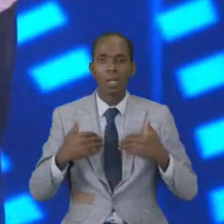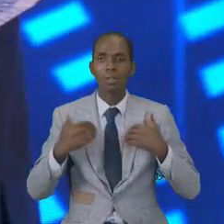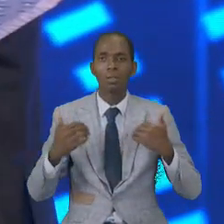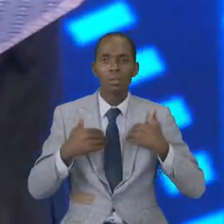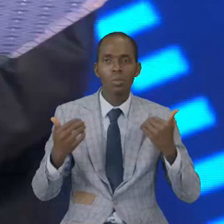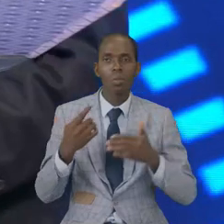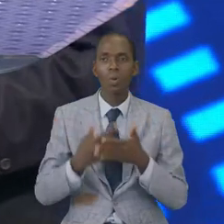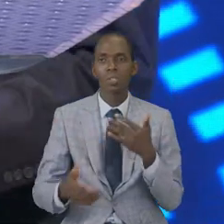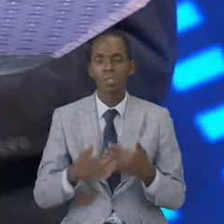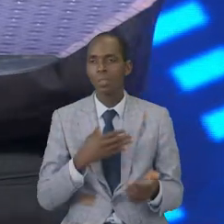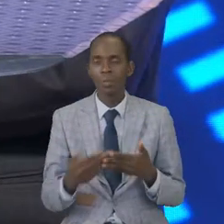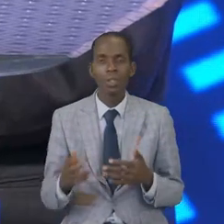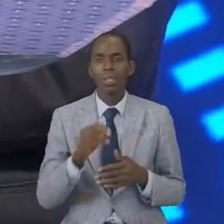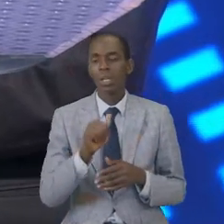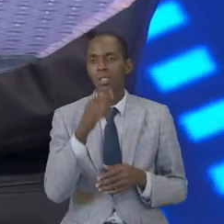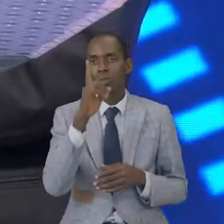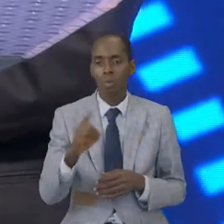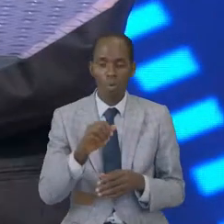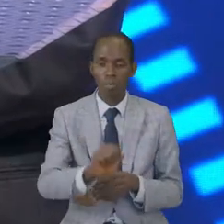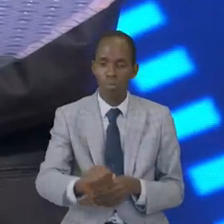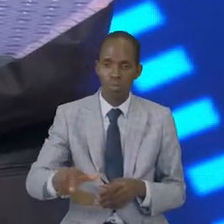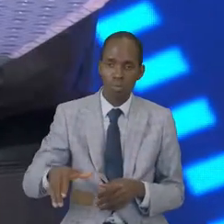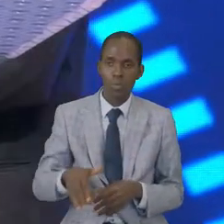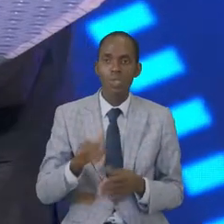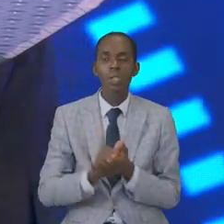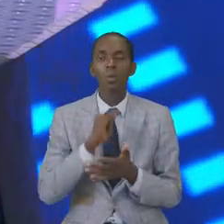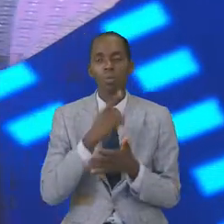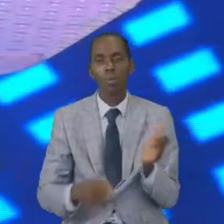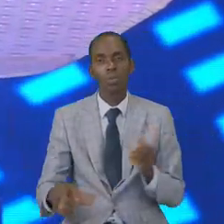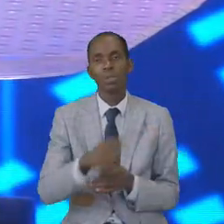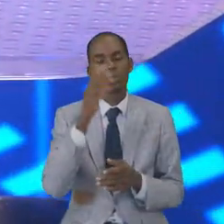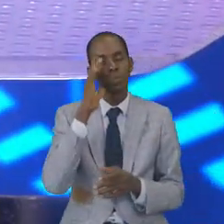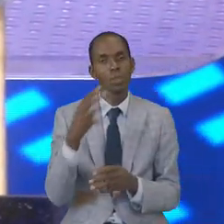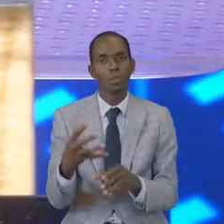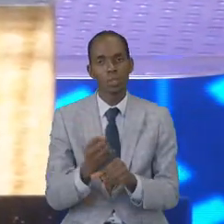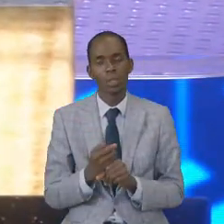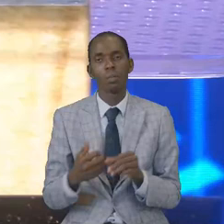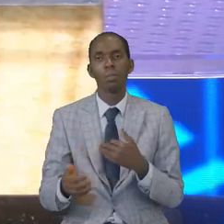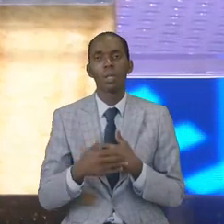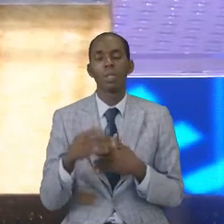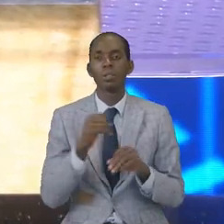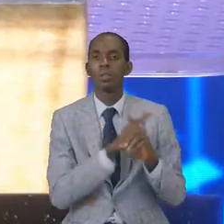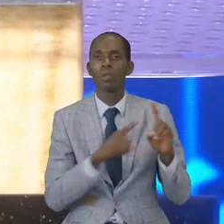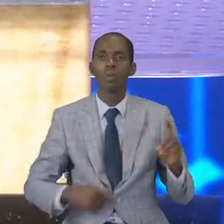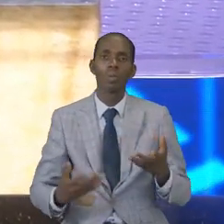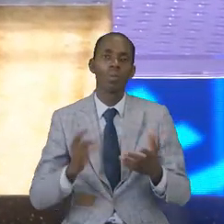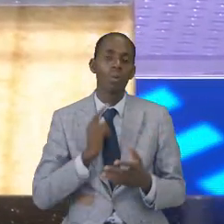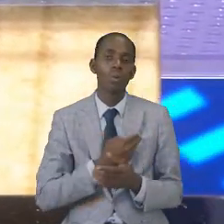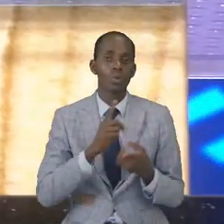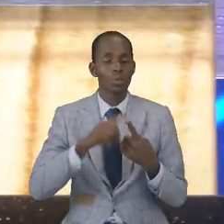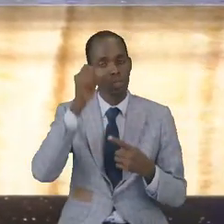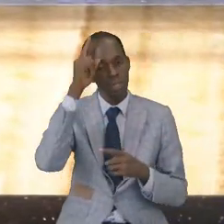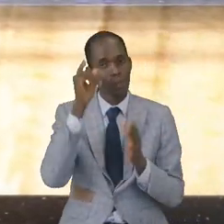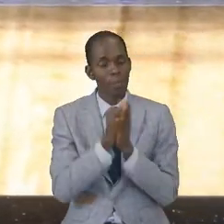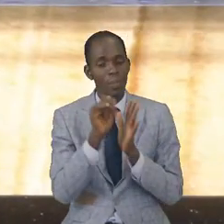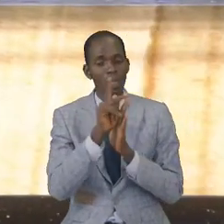anyone sows, that is what he will reap. And the Lord wants us to understand that principle